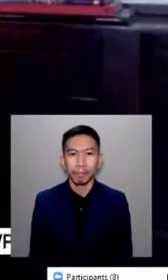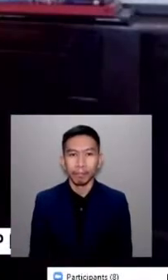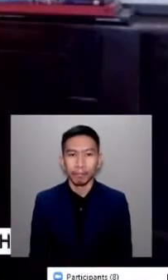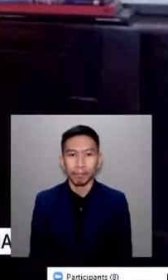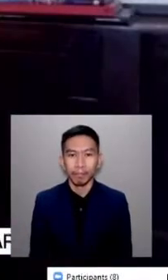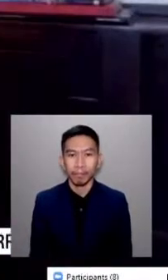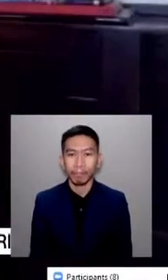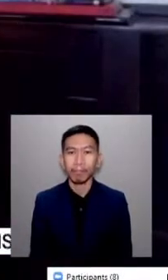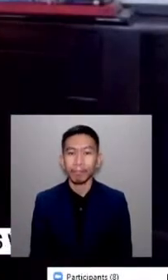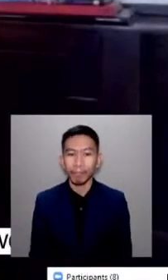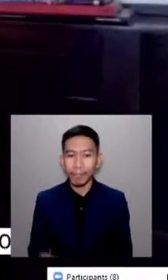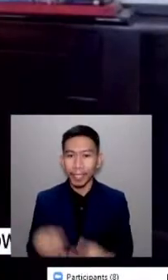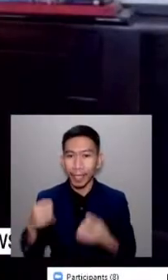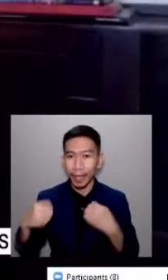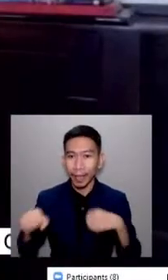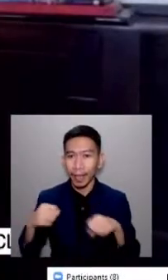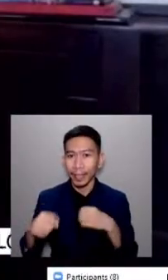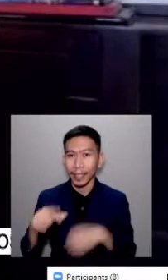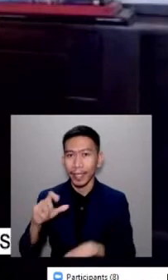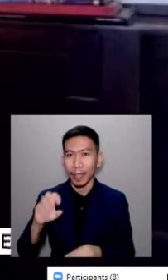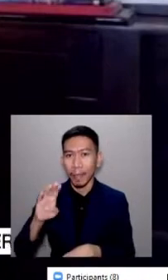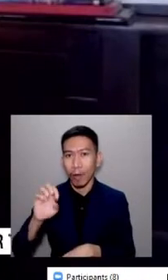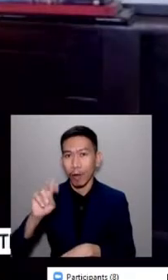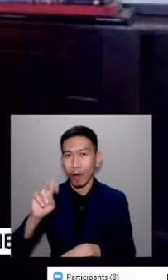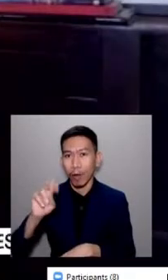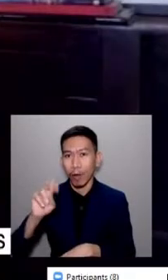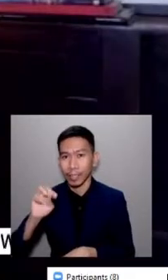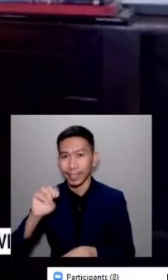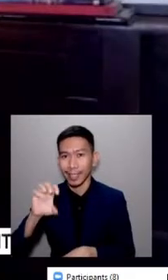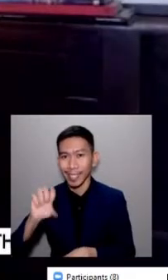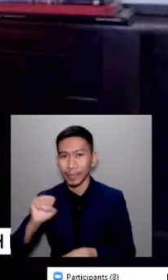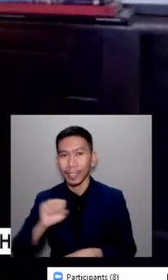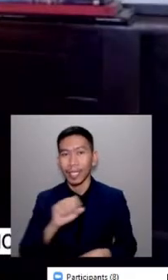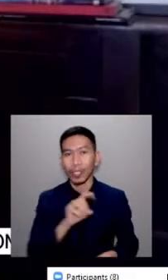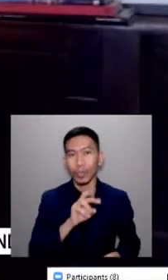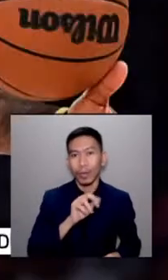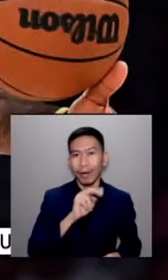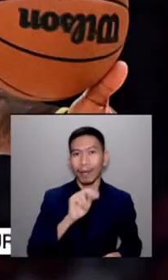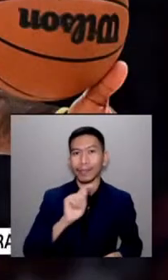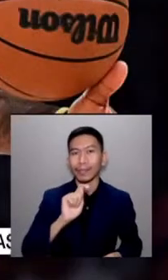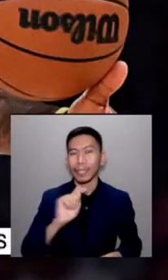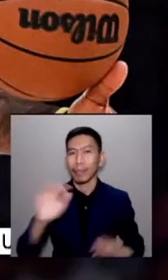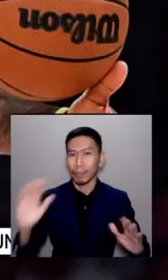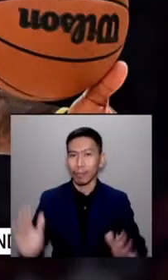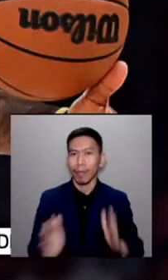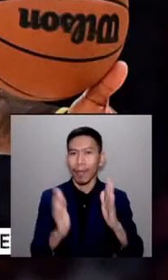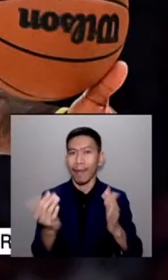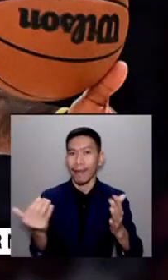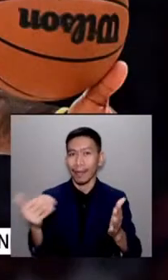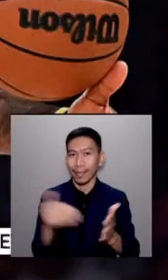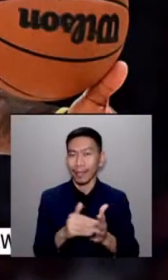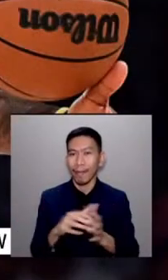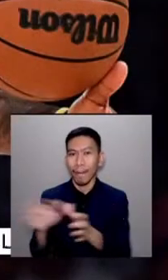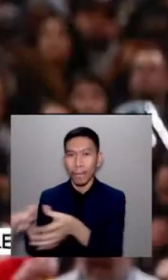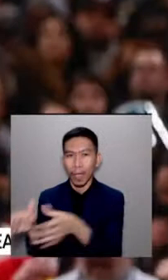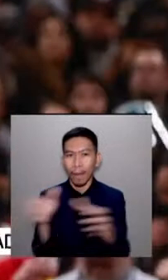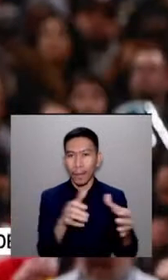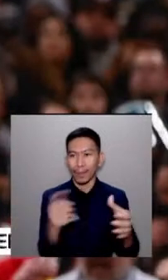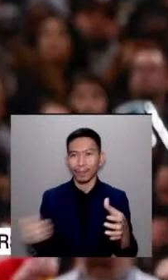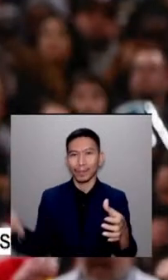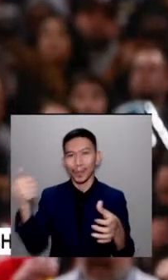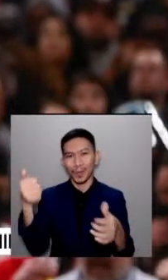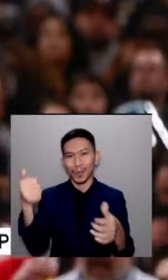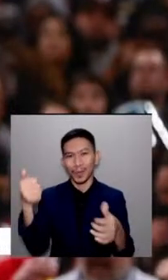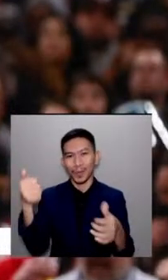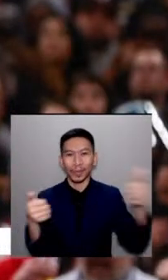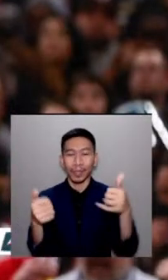In sports, NBA greats LeBron James and Kevin Durant will go at it again, this time as captains of this year's All-Star Game. For the